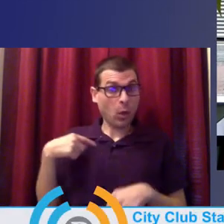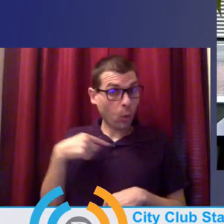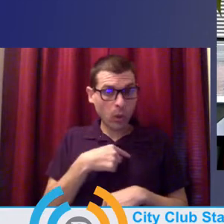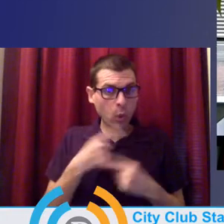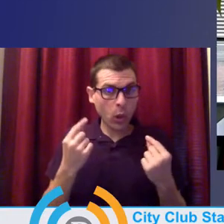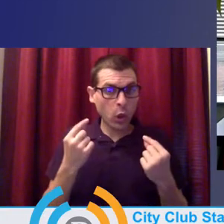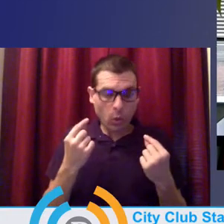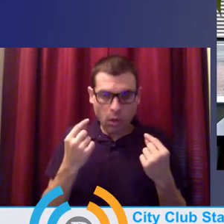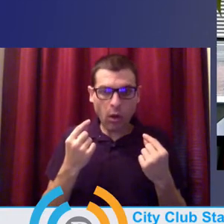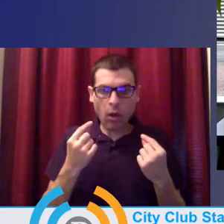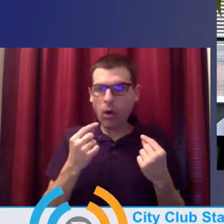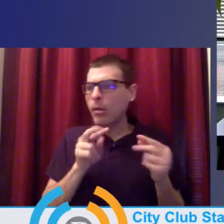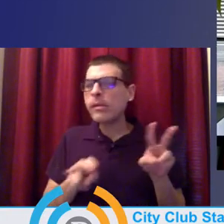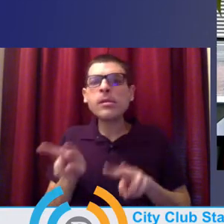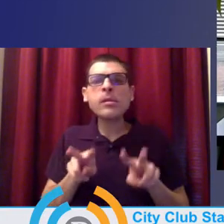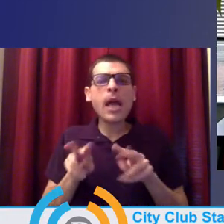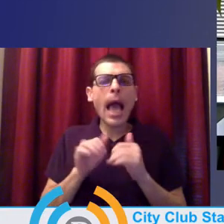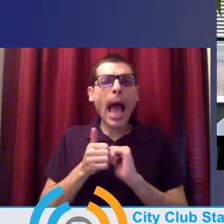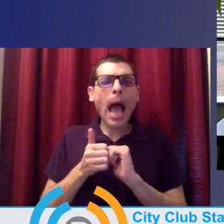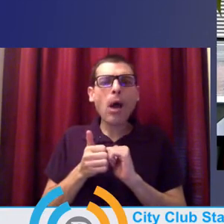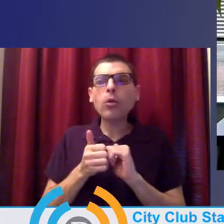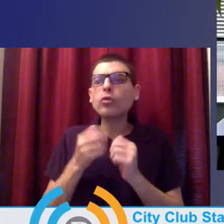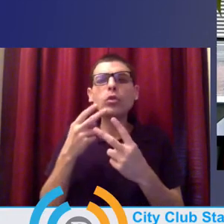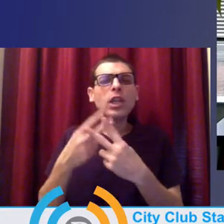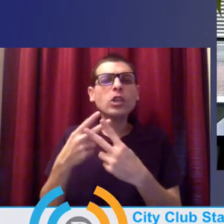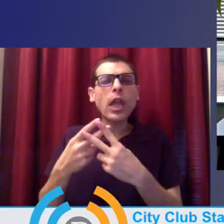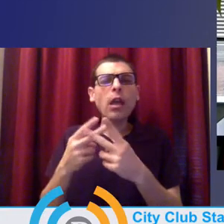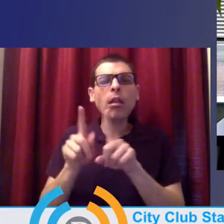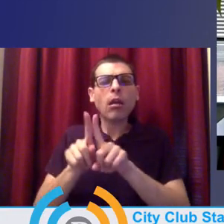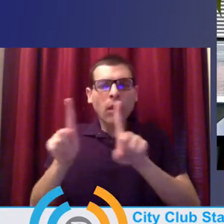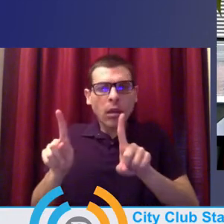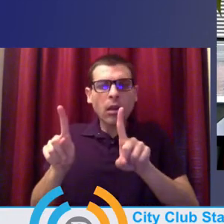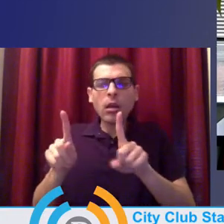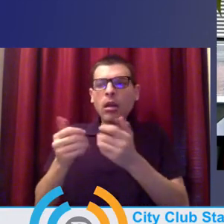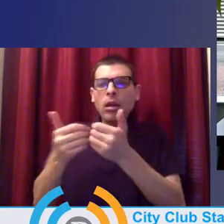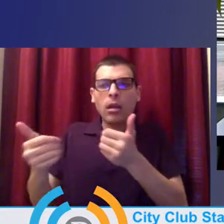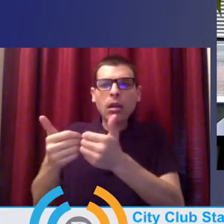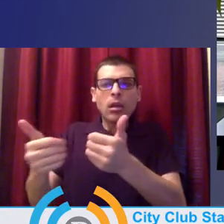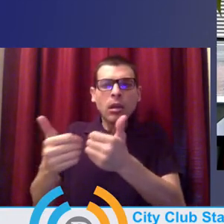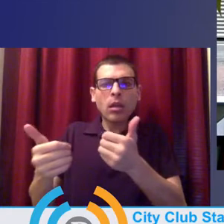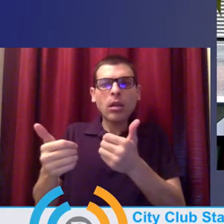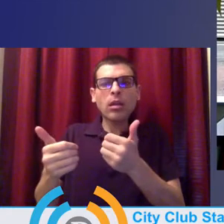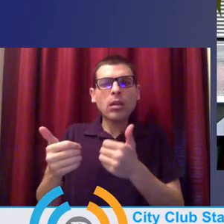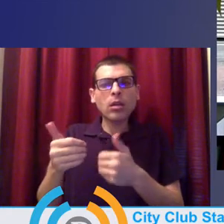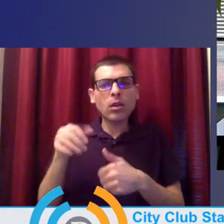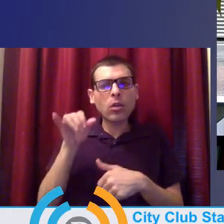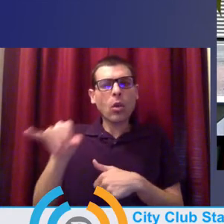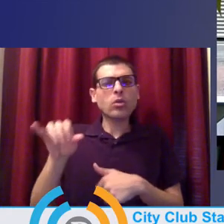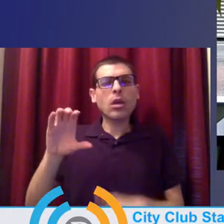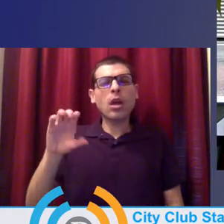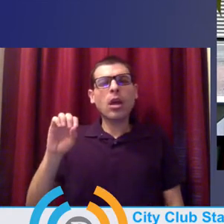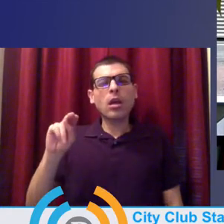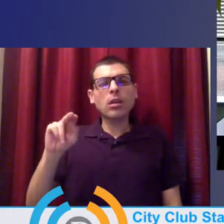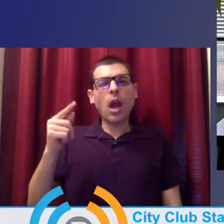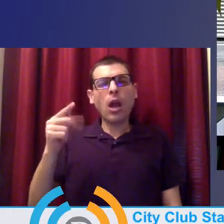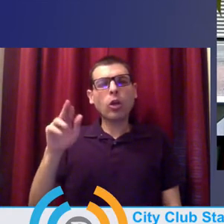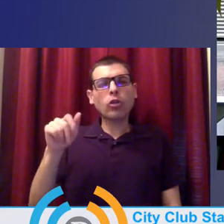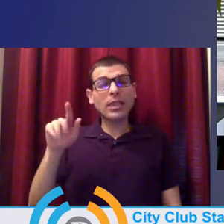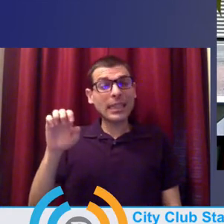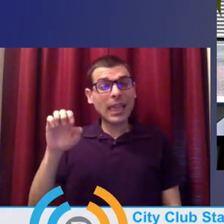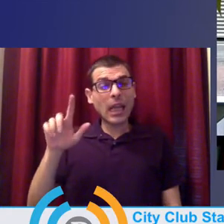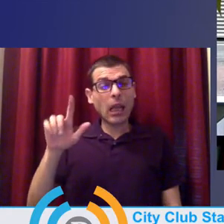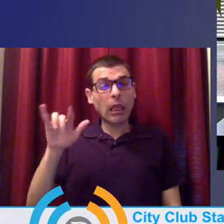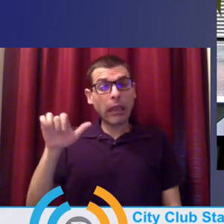to move people, separate people physically distance within the congregate living facilities, but also add, you know, additional